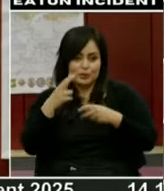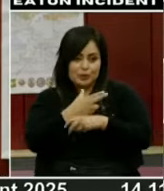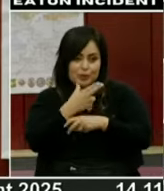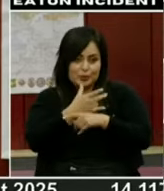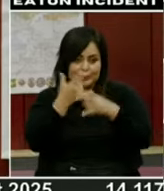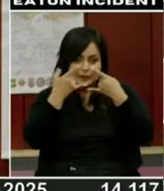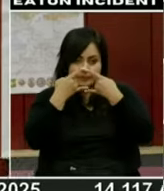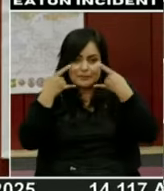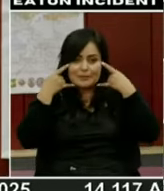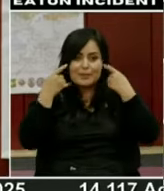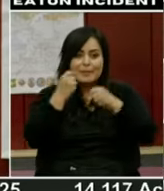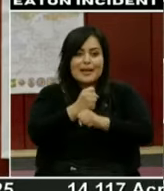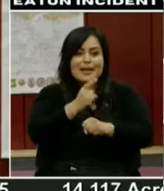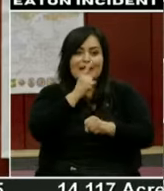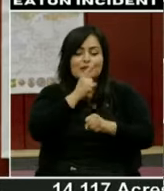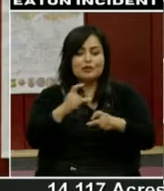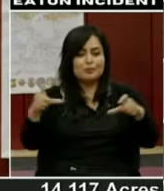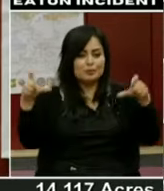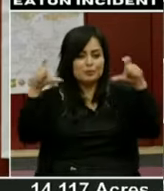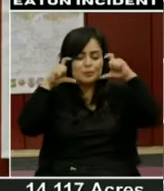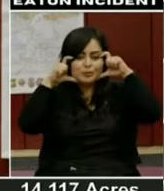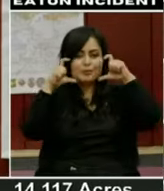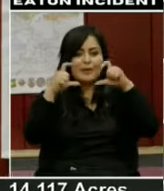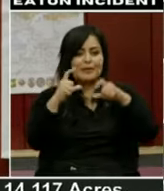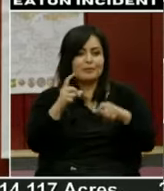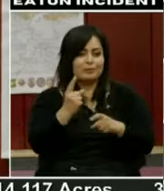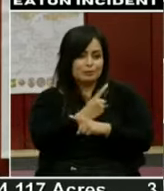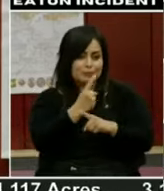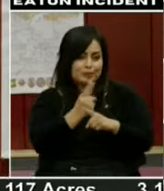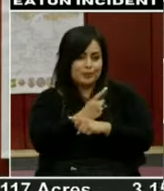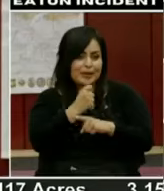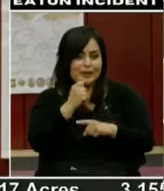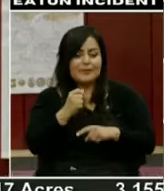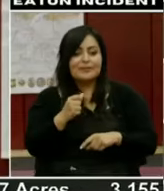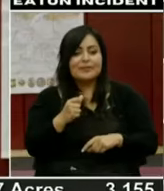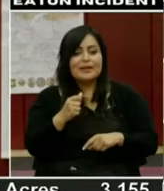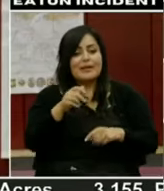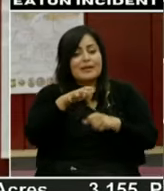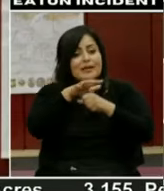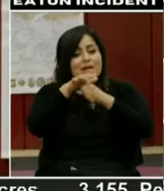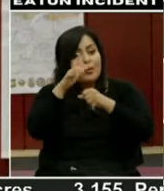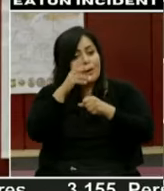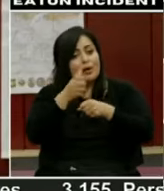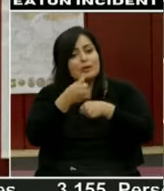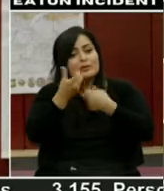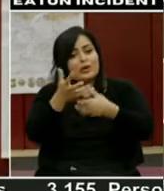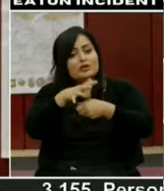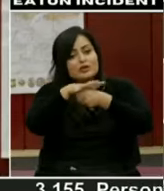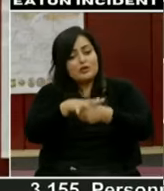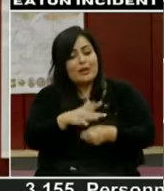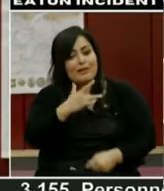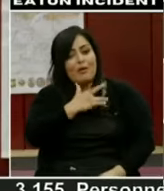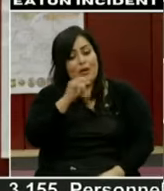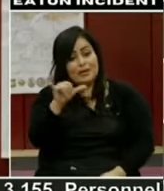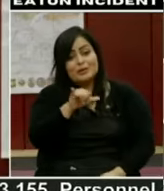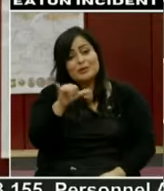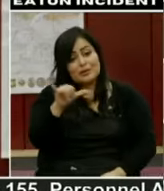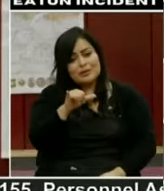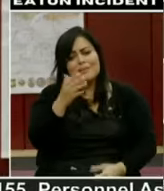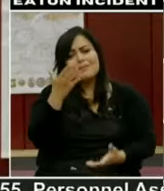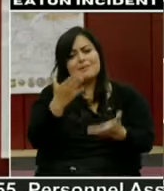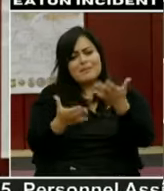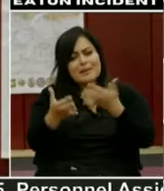Make sure they are well fitted, and be aware that it puts additional stress on your hearts. And so for some of you might want to